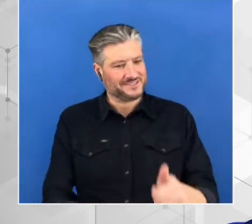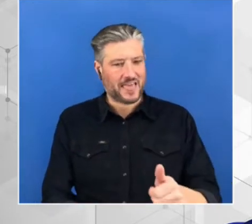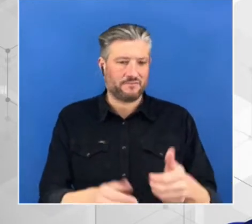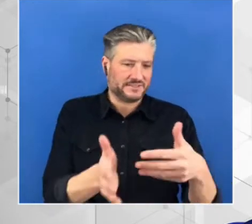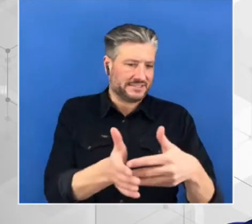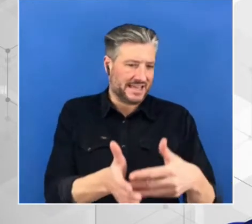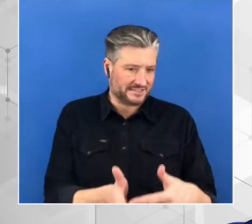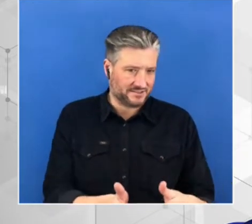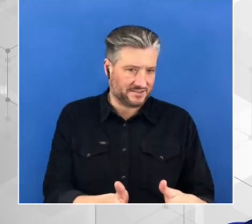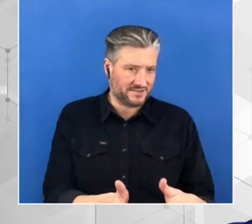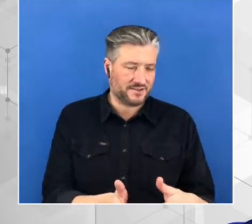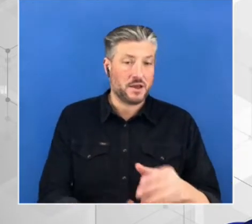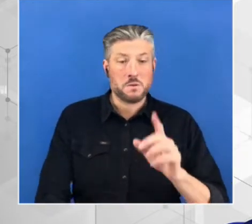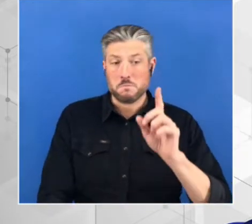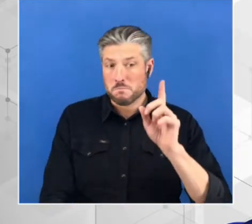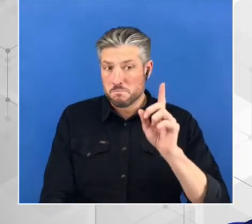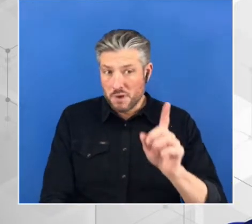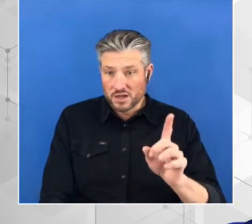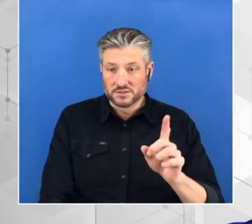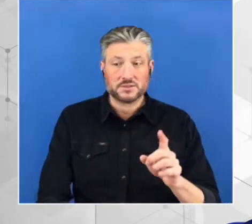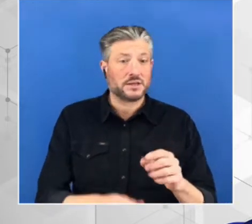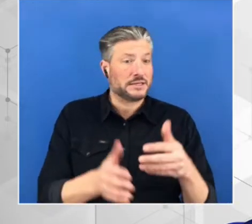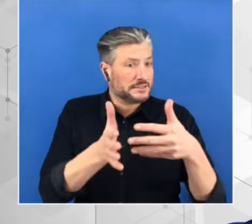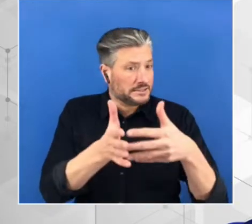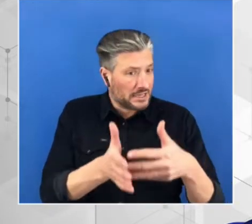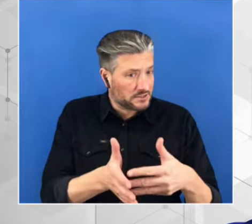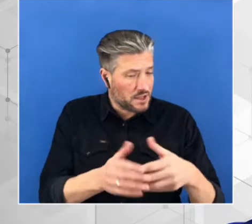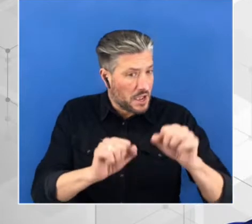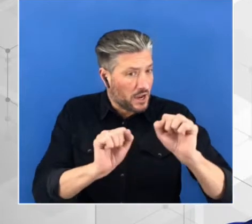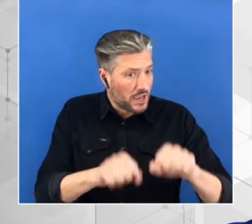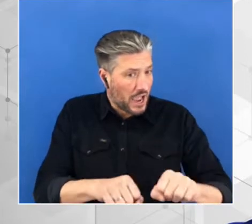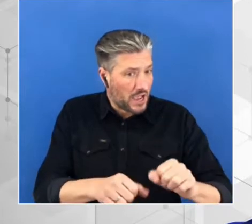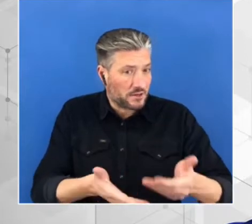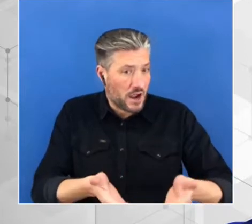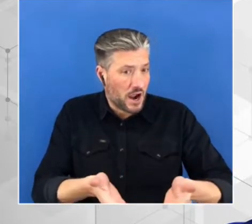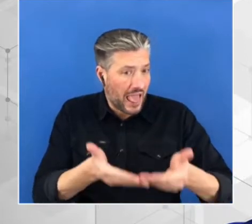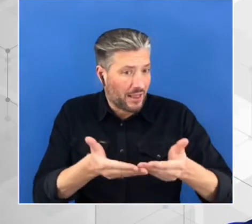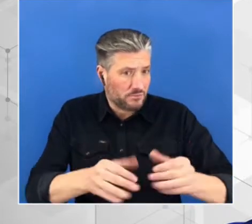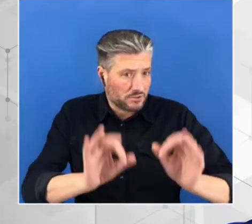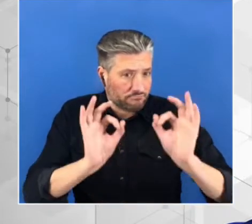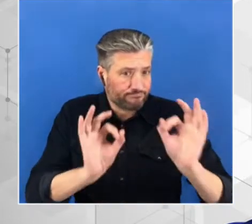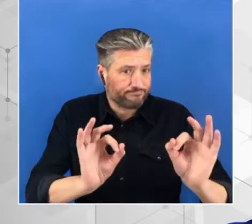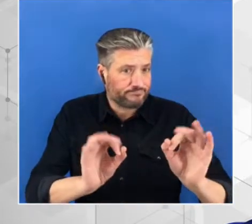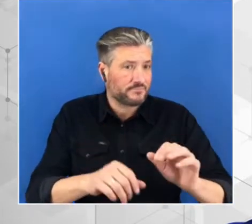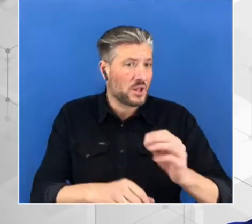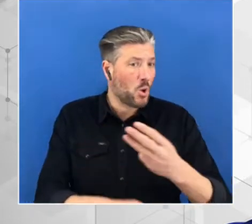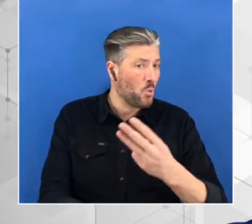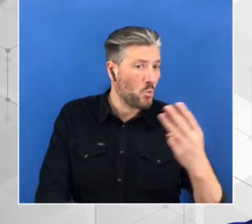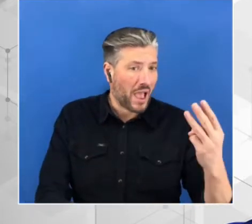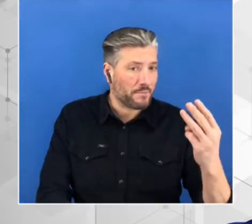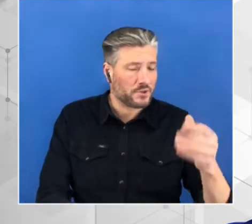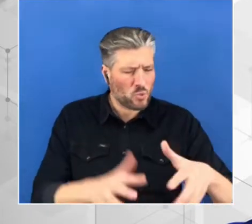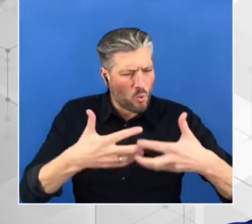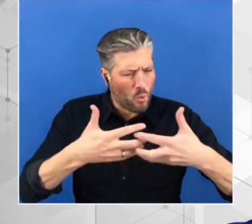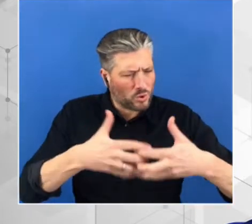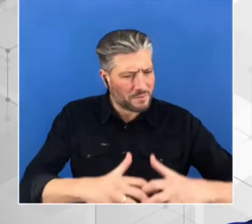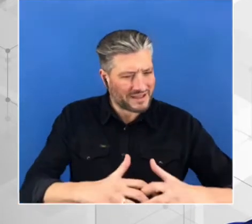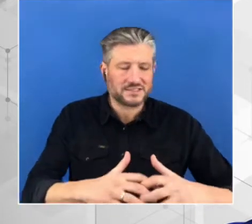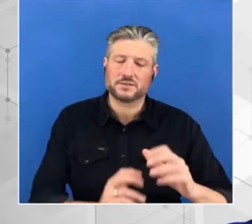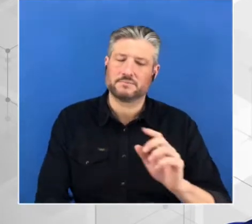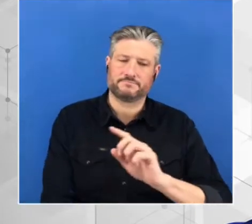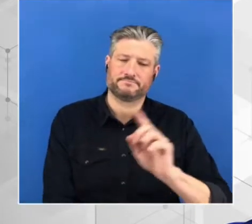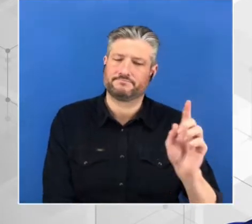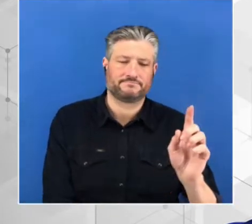treat this automate testing process as a part of a larger testing process